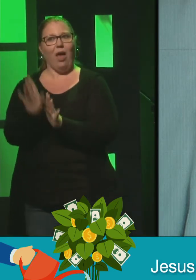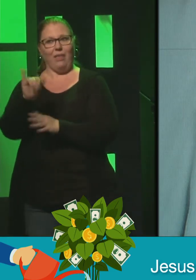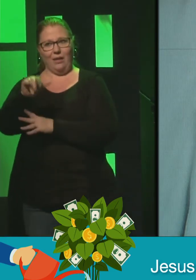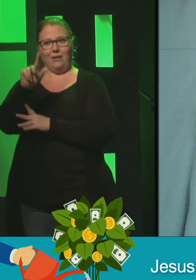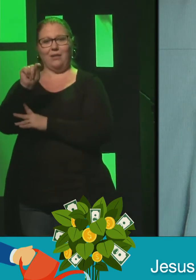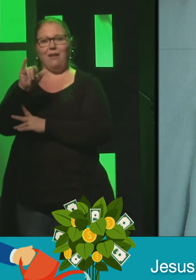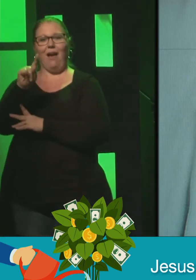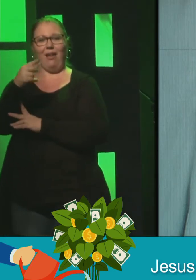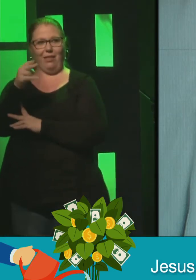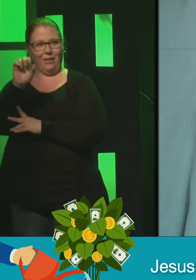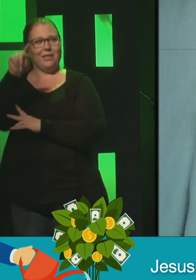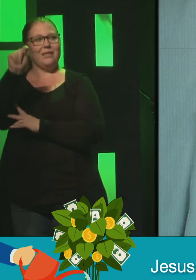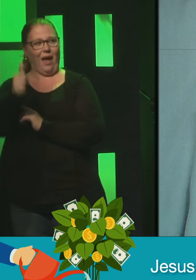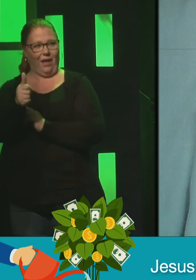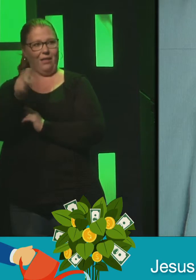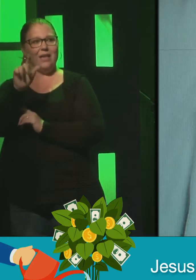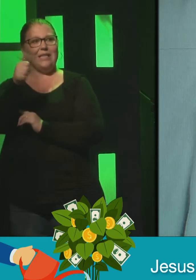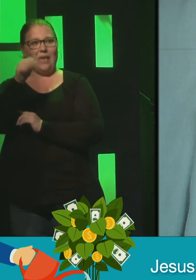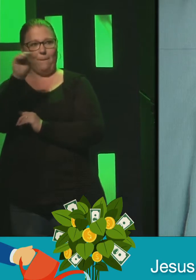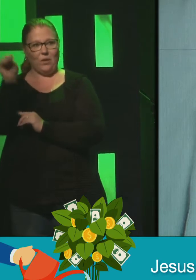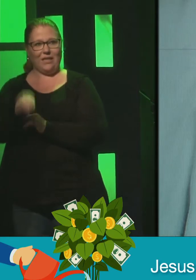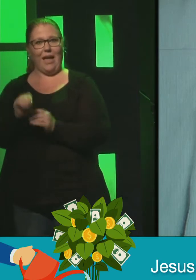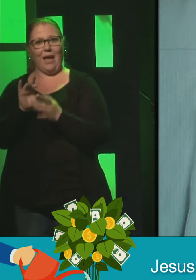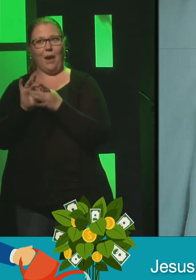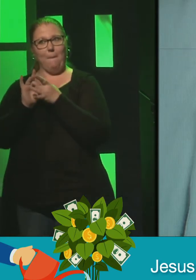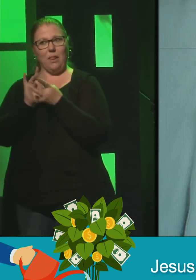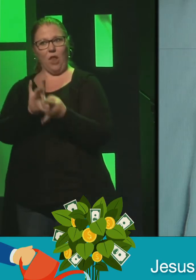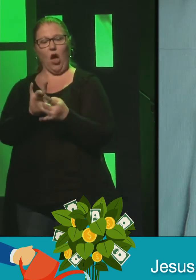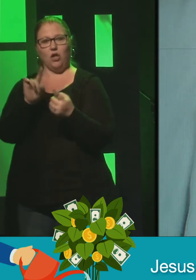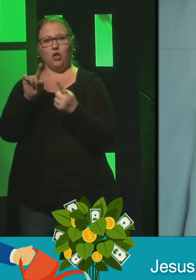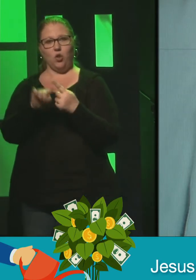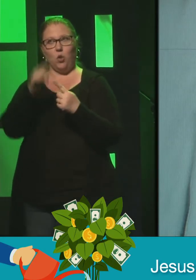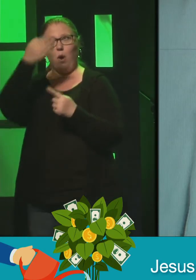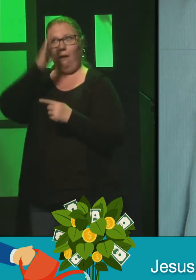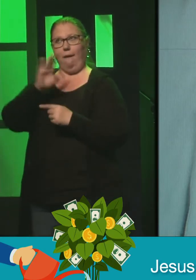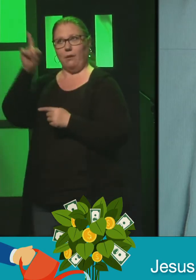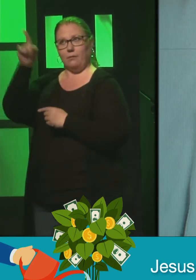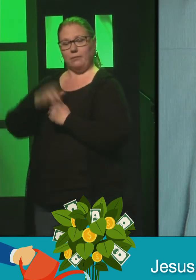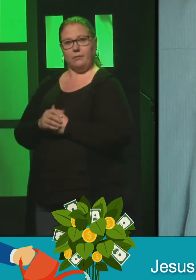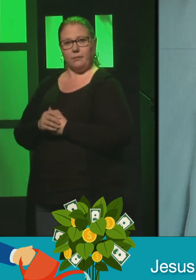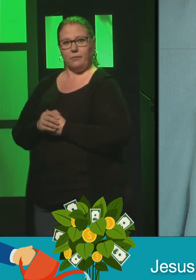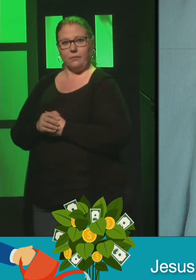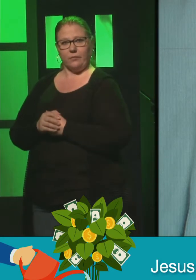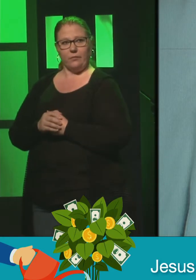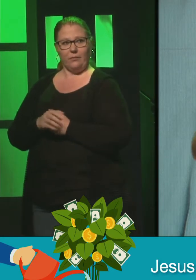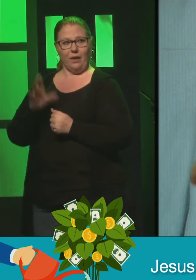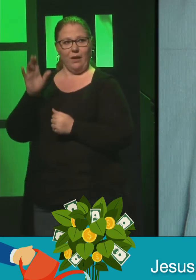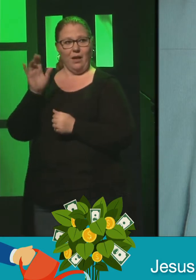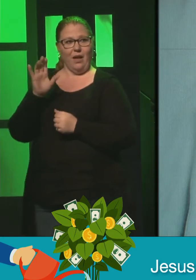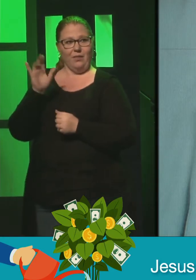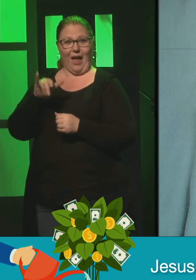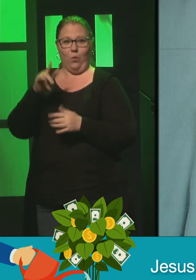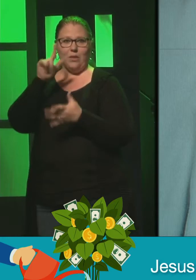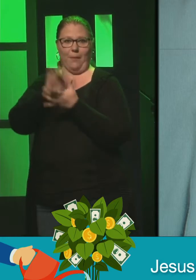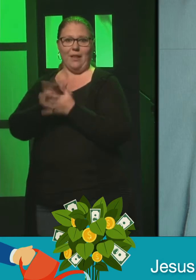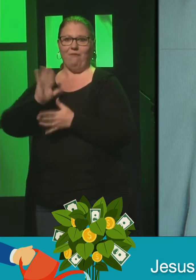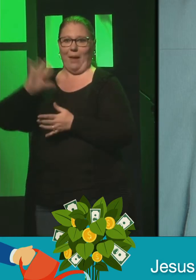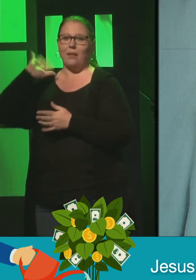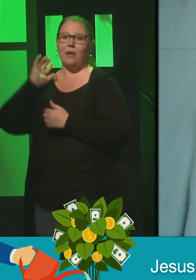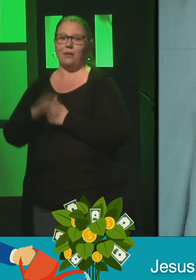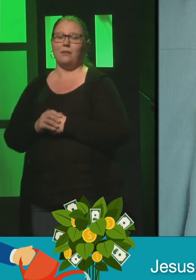tithe. 10% belonged to Yahweh, their God, in antiquity. That was the belief. And here's the